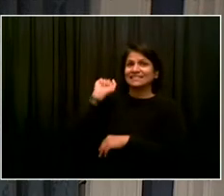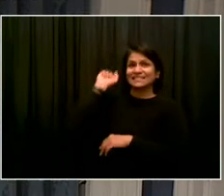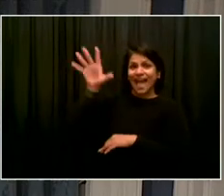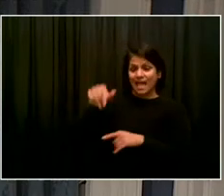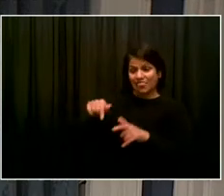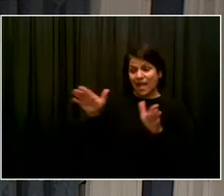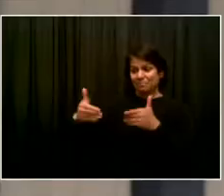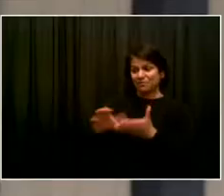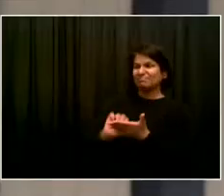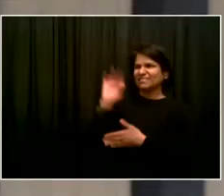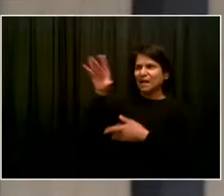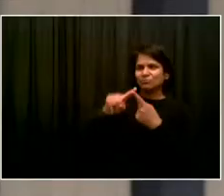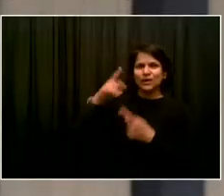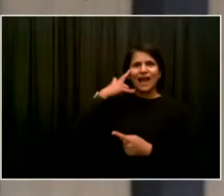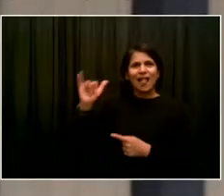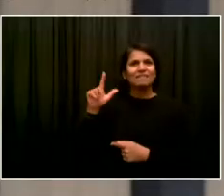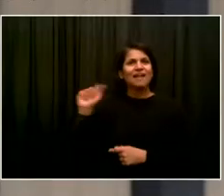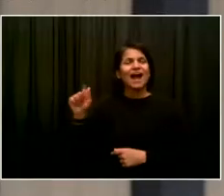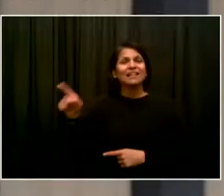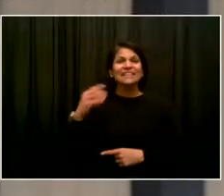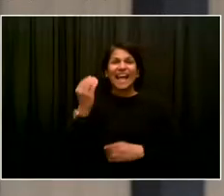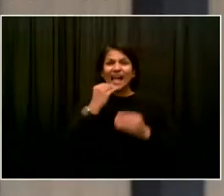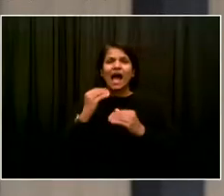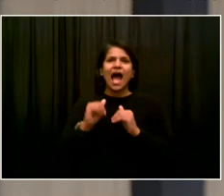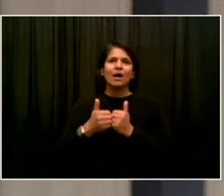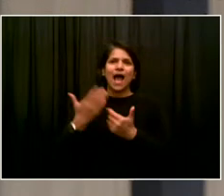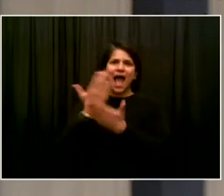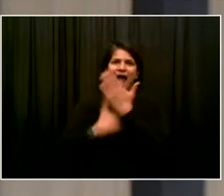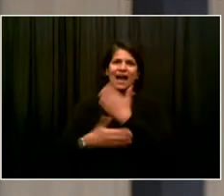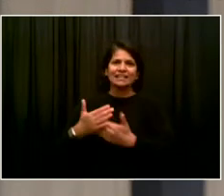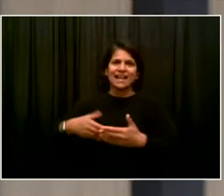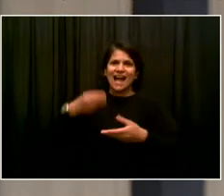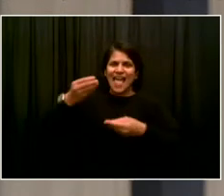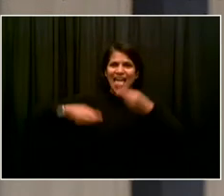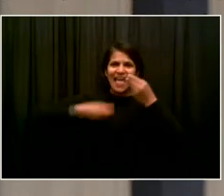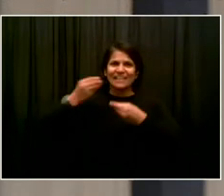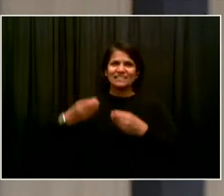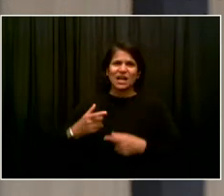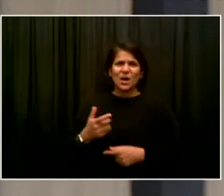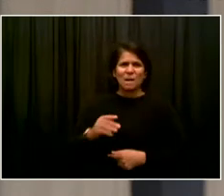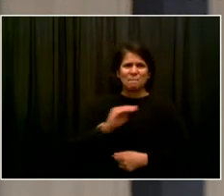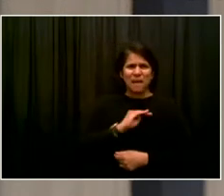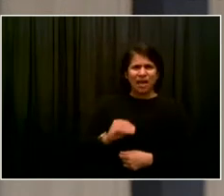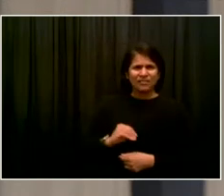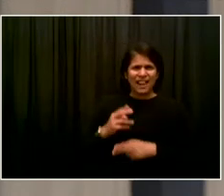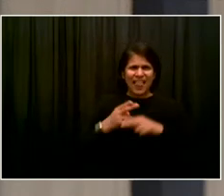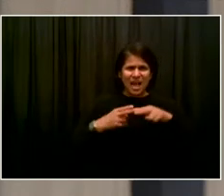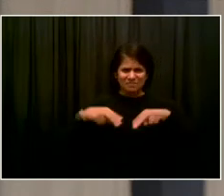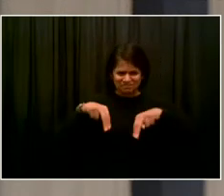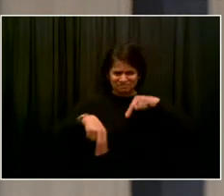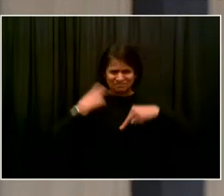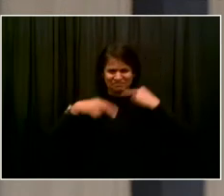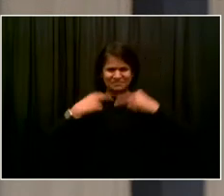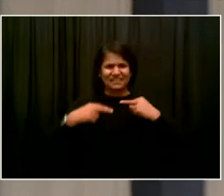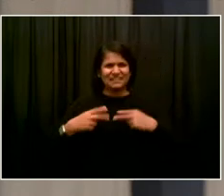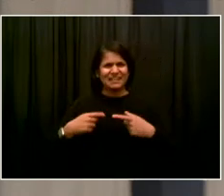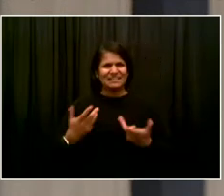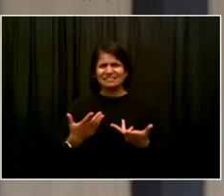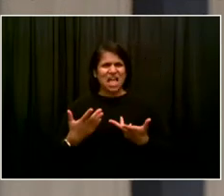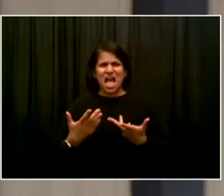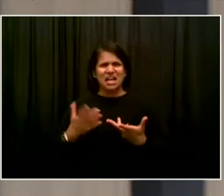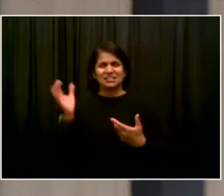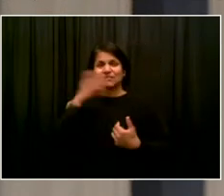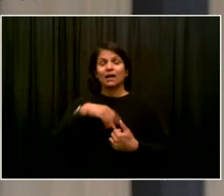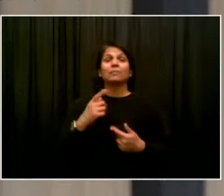New York City is where I learned how to be an actor, you know, doing theater and independent film. You were kind enough to